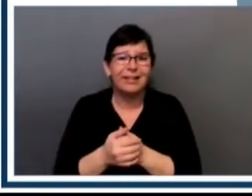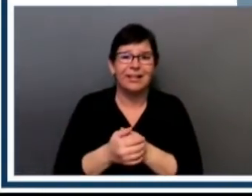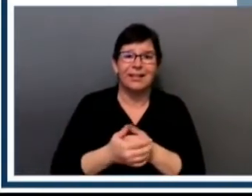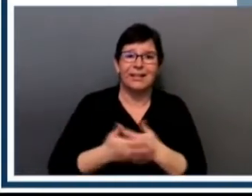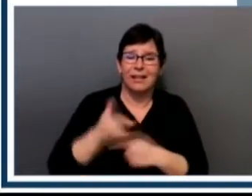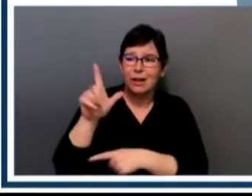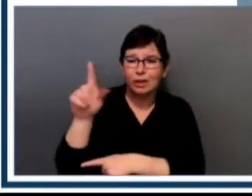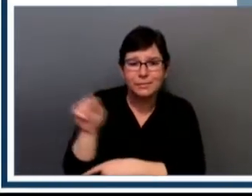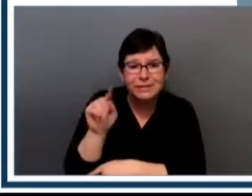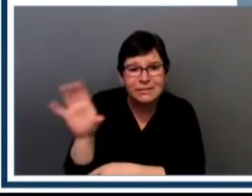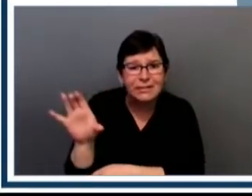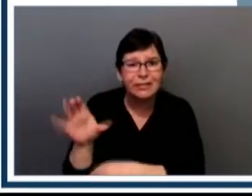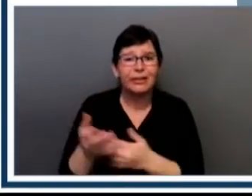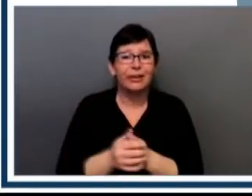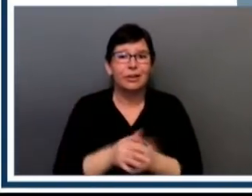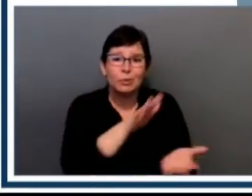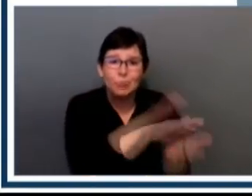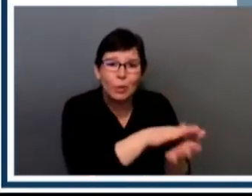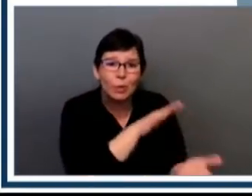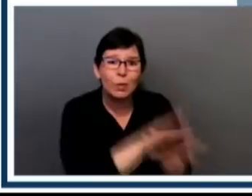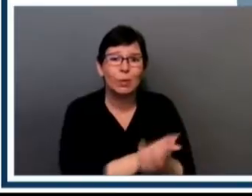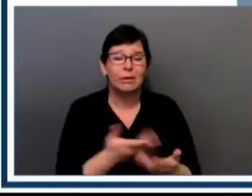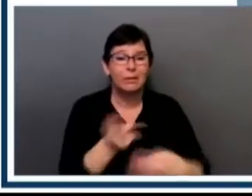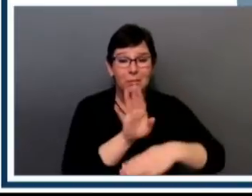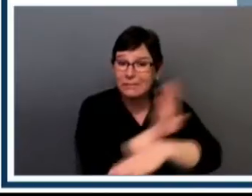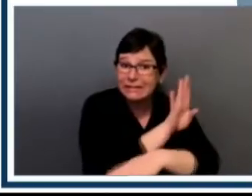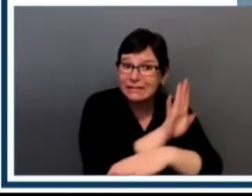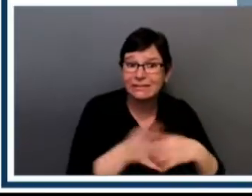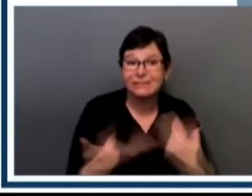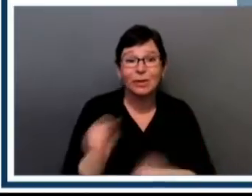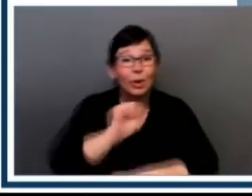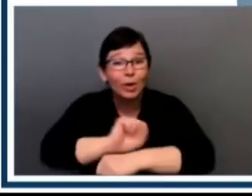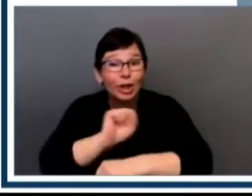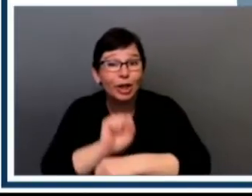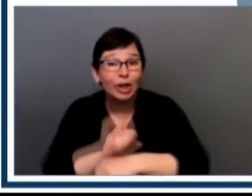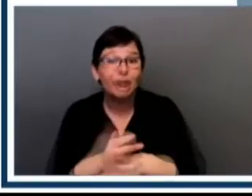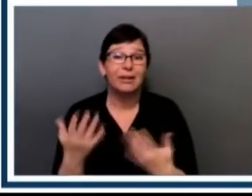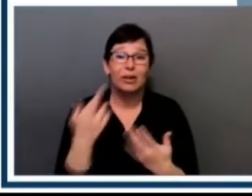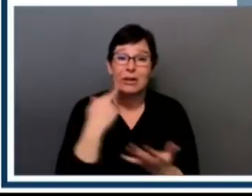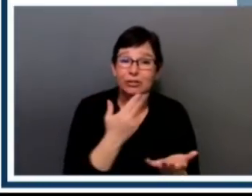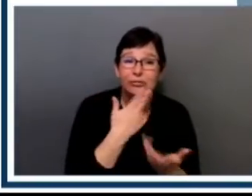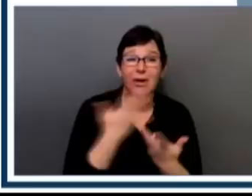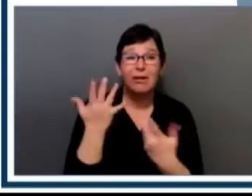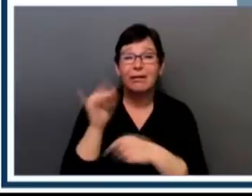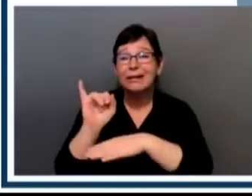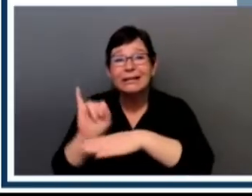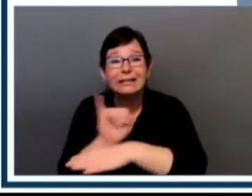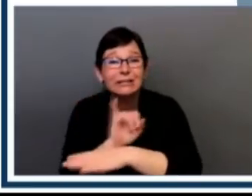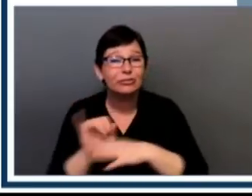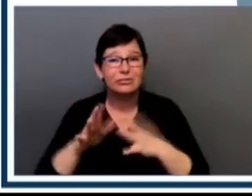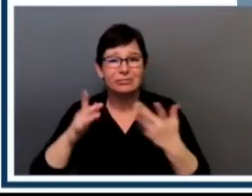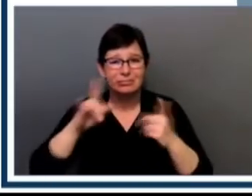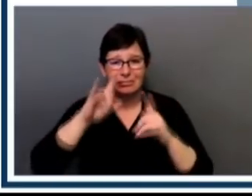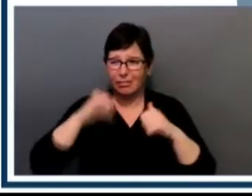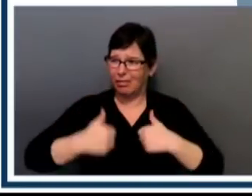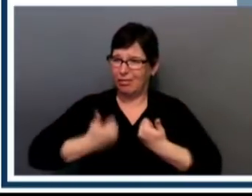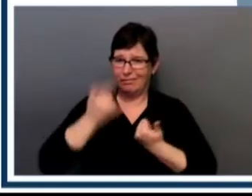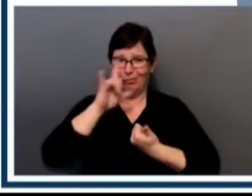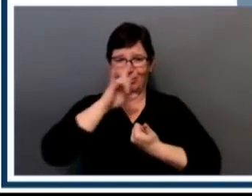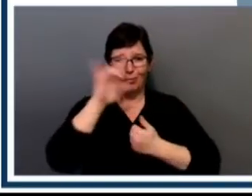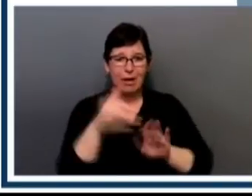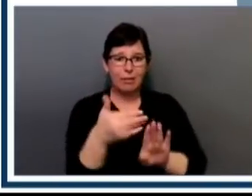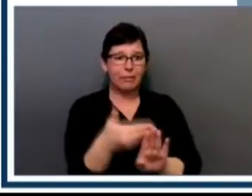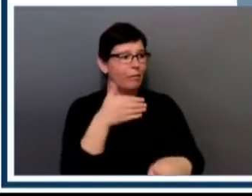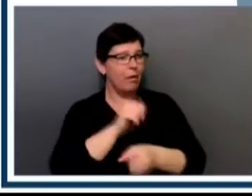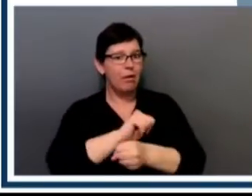more closely resembles life before this pandemic. But for others, the idea of having no restrictions, of going back to the